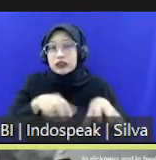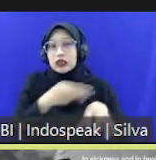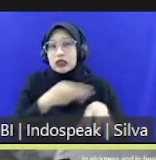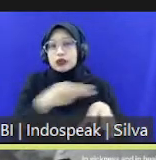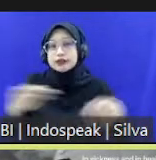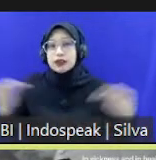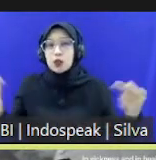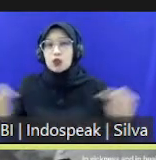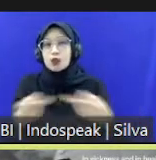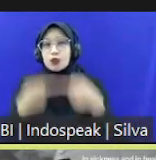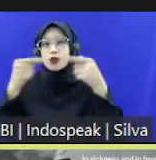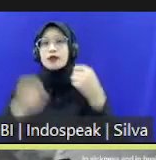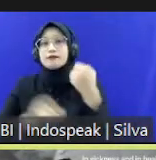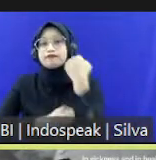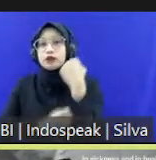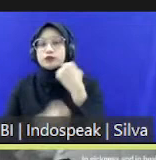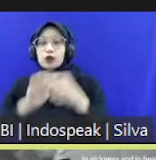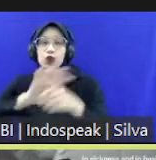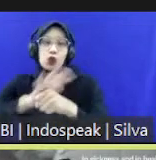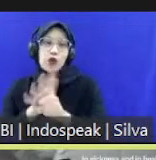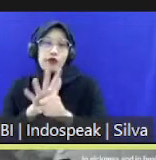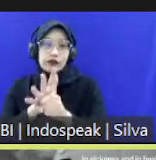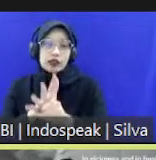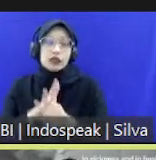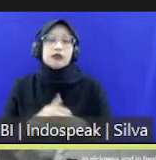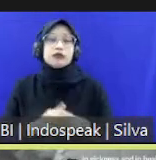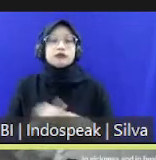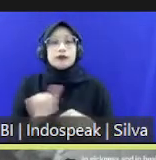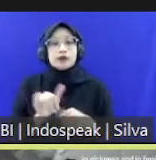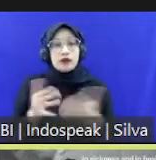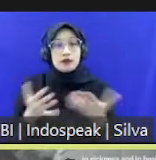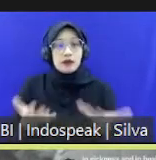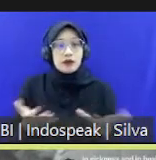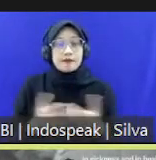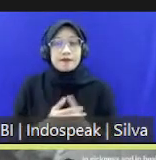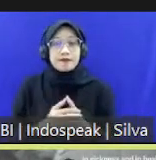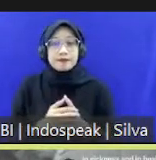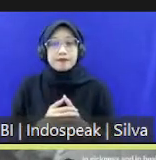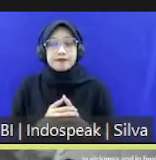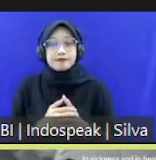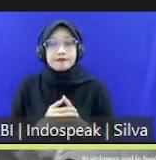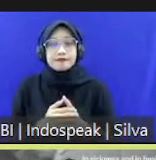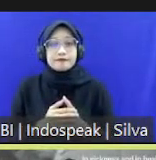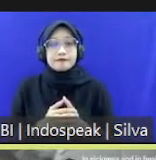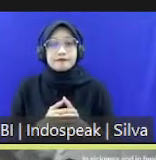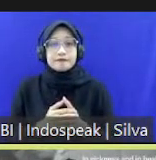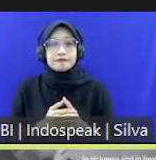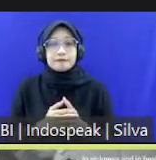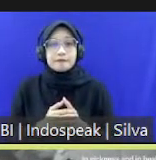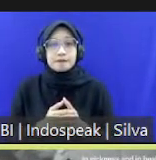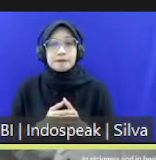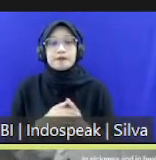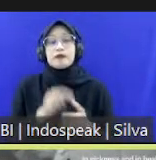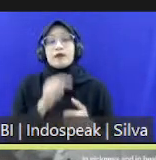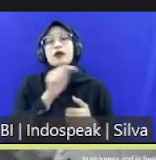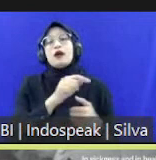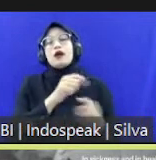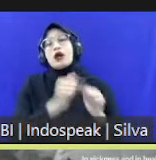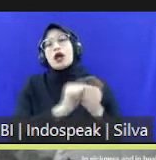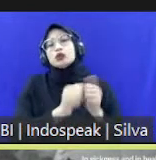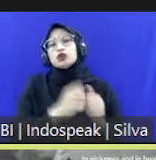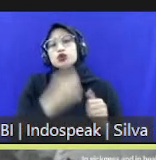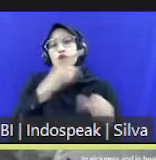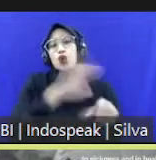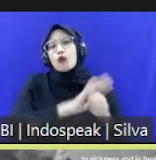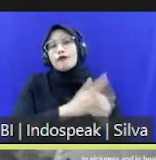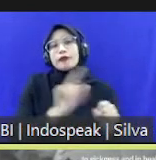of the government is that since the first case reported, the government